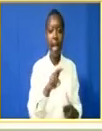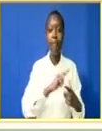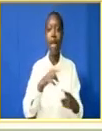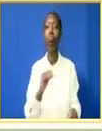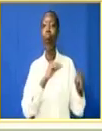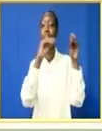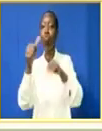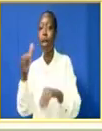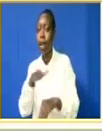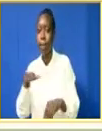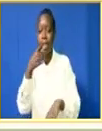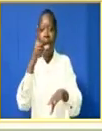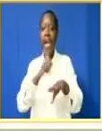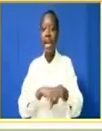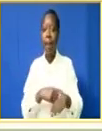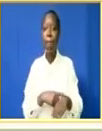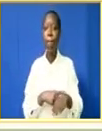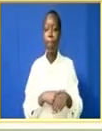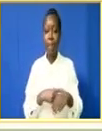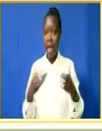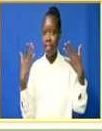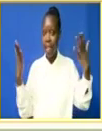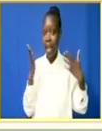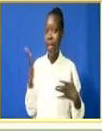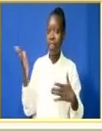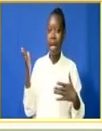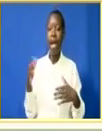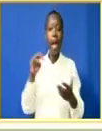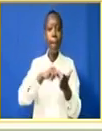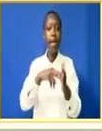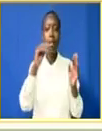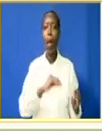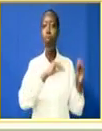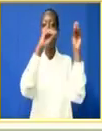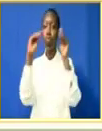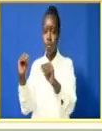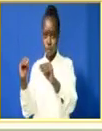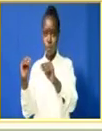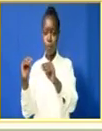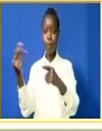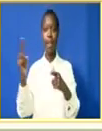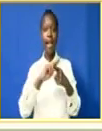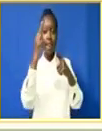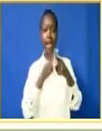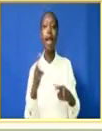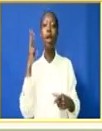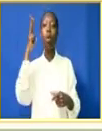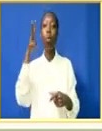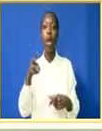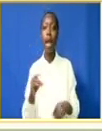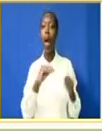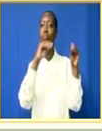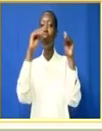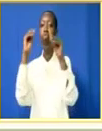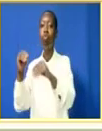detached, mm-hmm. once they are in the air, that is transport. Okay. They have been transported. Mm-hmm. And now they are going to be taken somewhere.